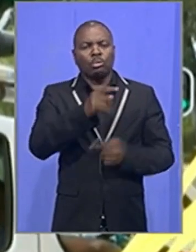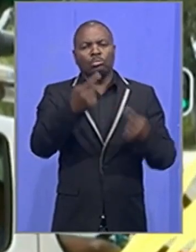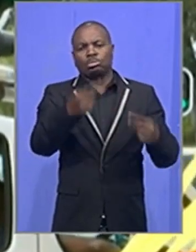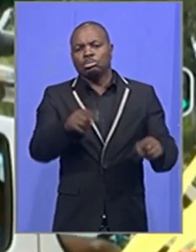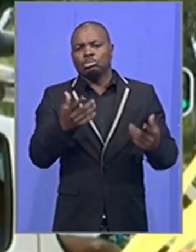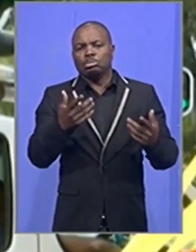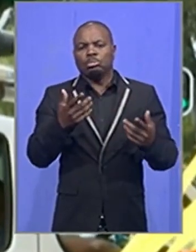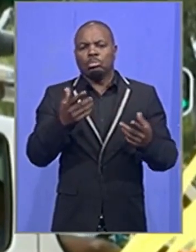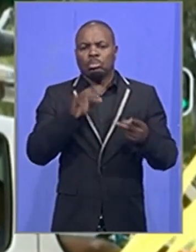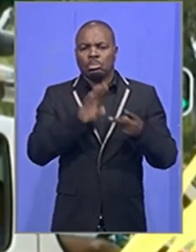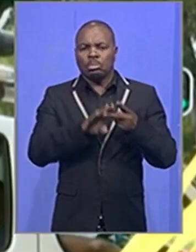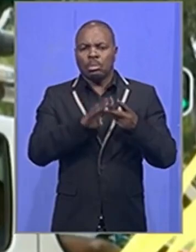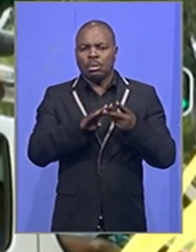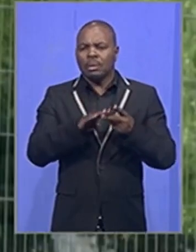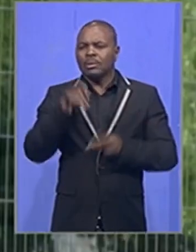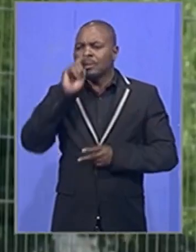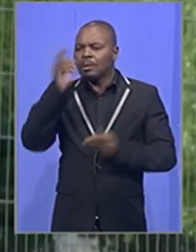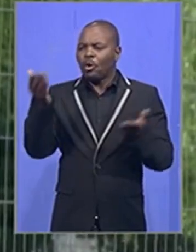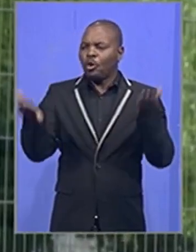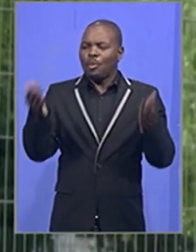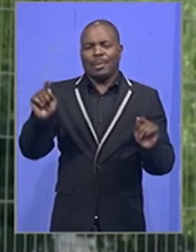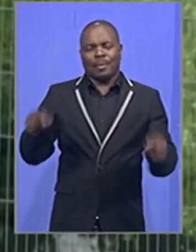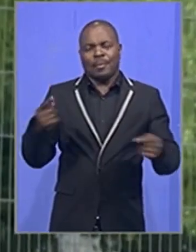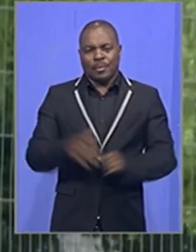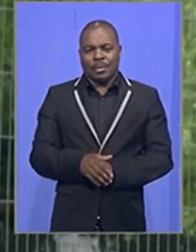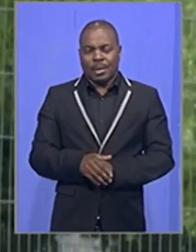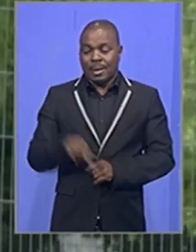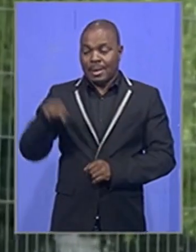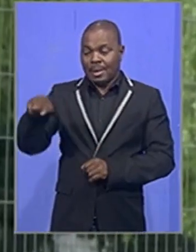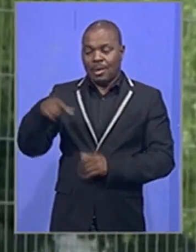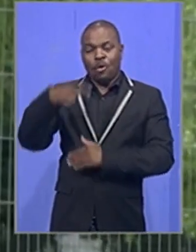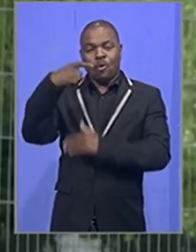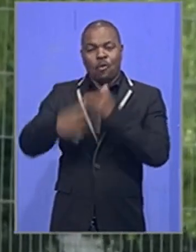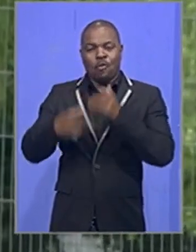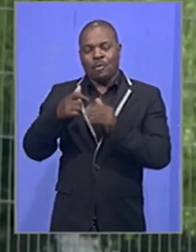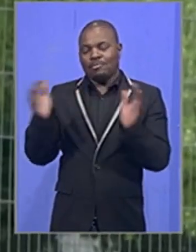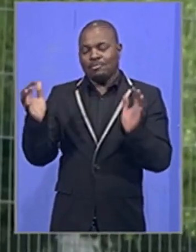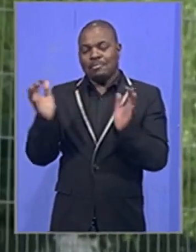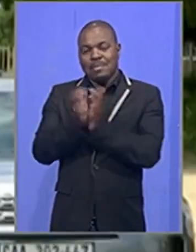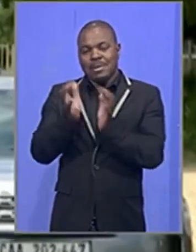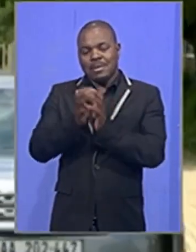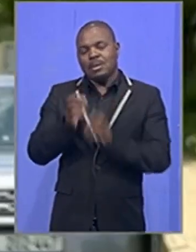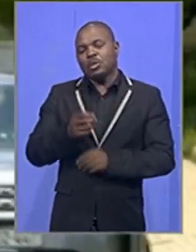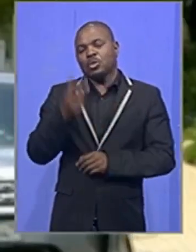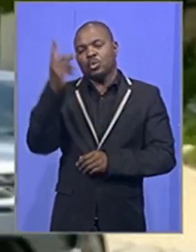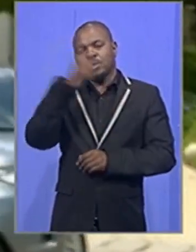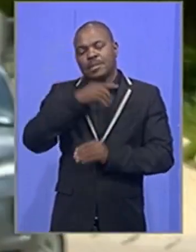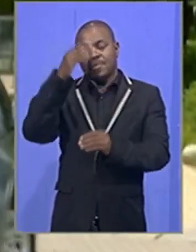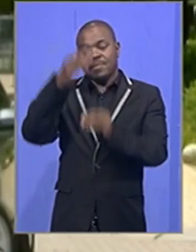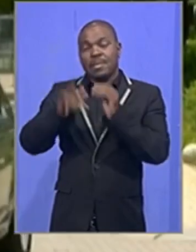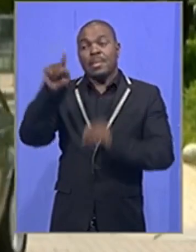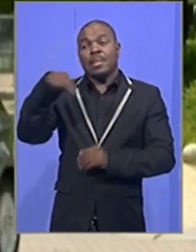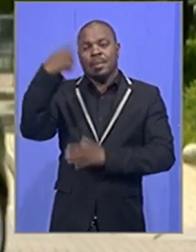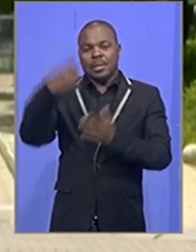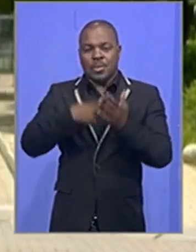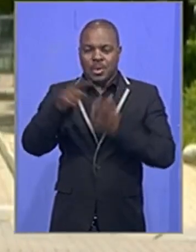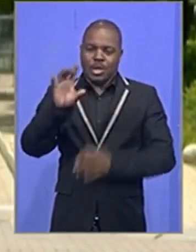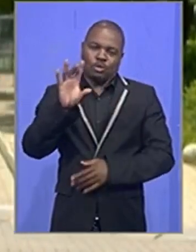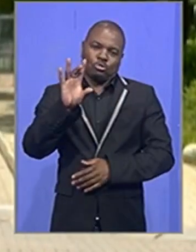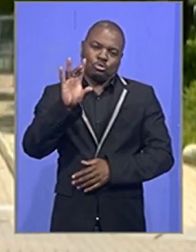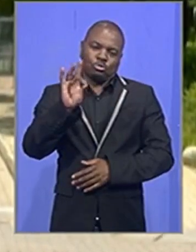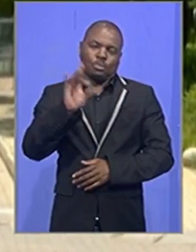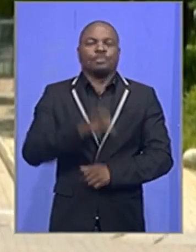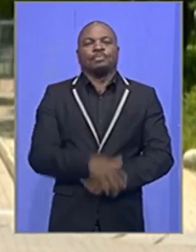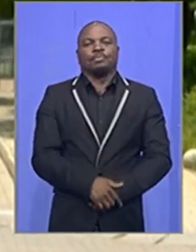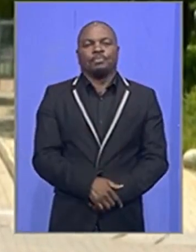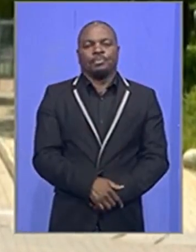also sentin. Kopano eno ya malatia le matkano itlileko konose itzaka labo bedi otang. Ofente Stimo,